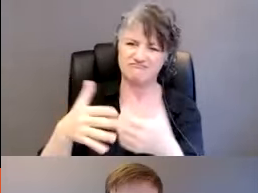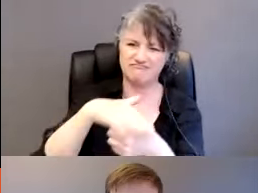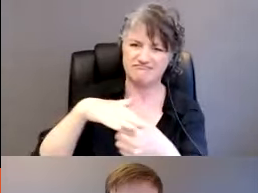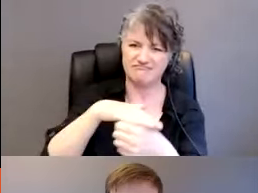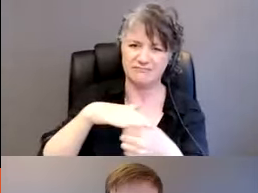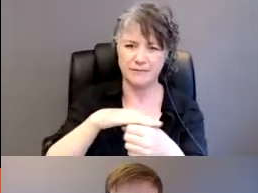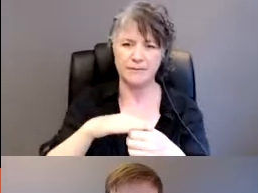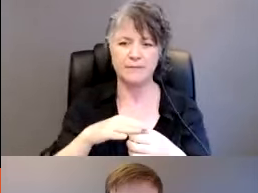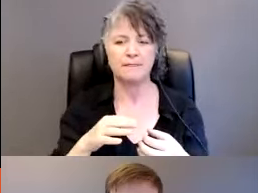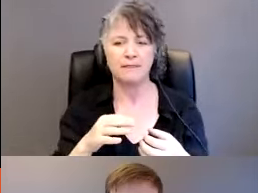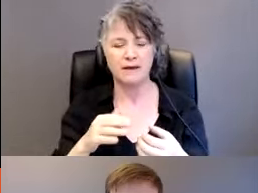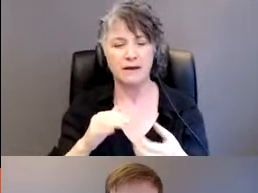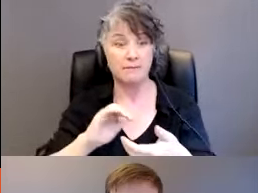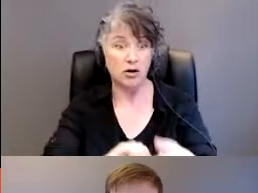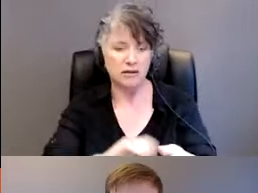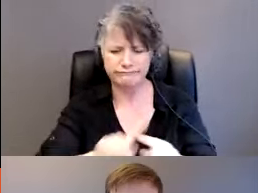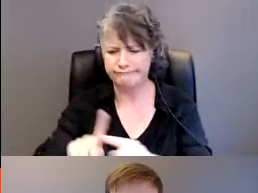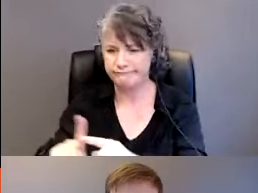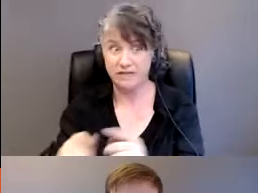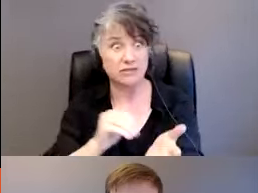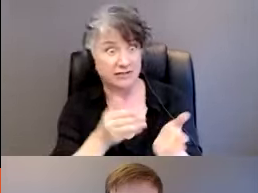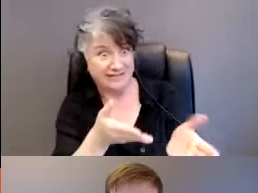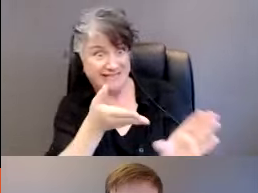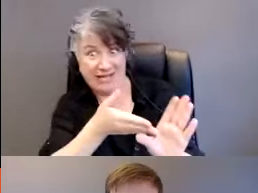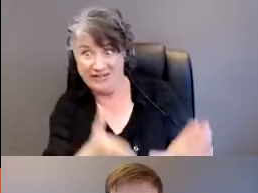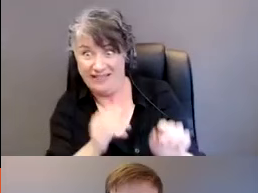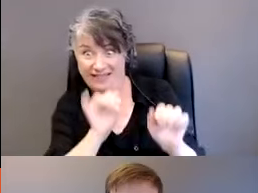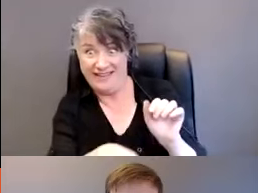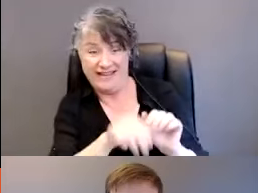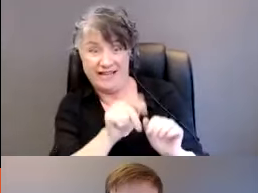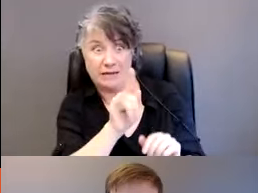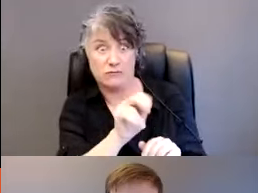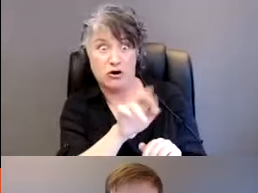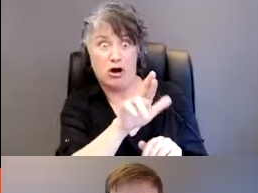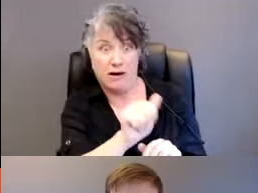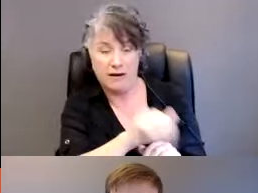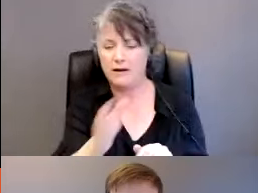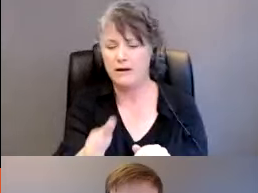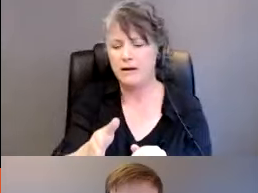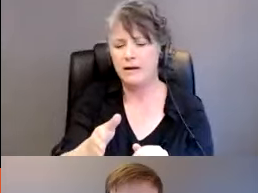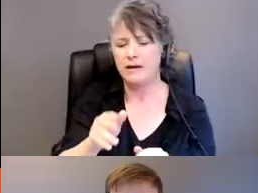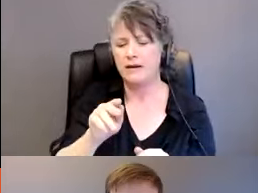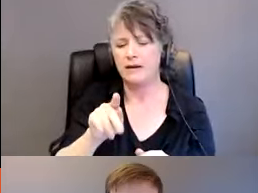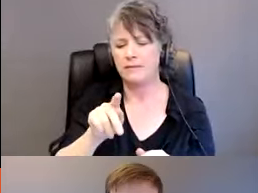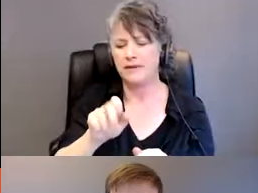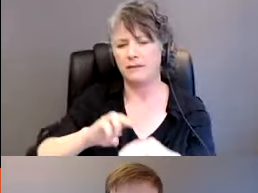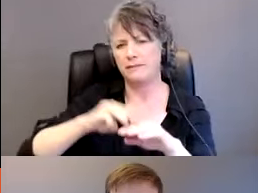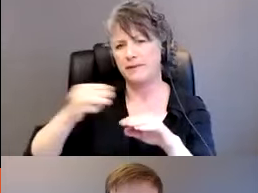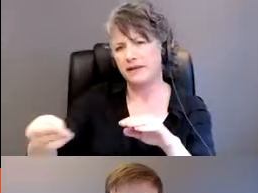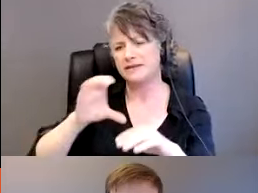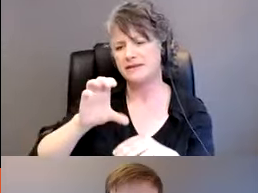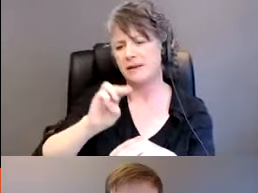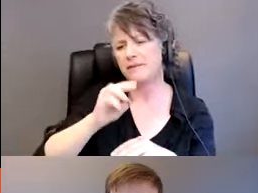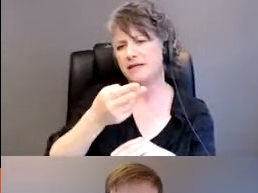with our partners such as Dr. Kitamara and CMHA, Peel Dufferin. to support patients and families on